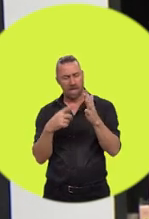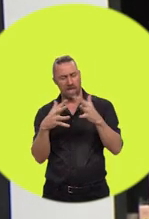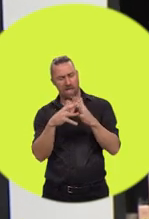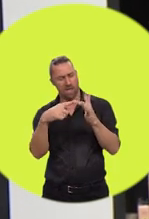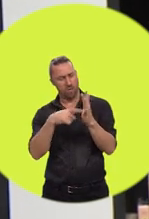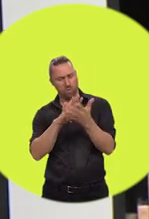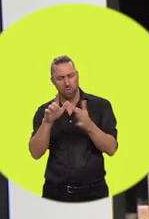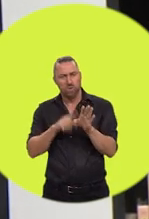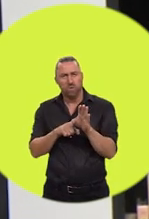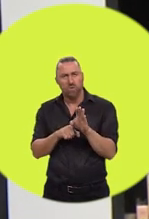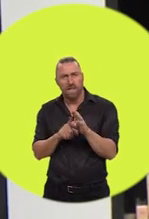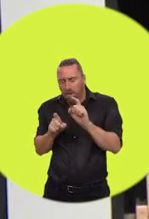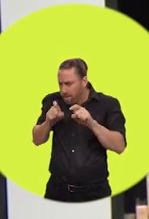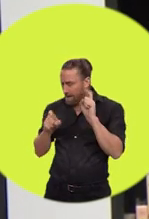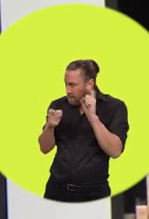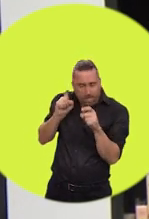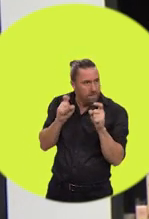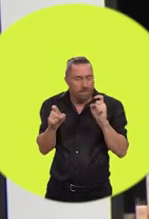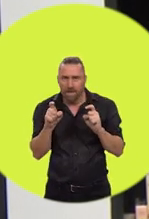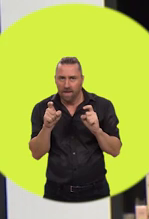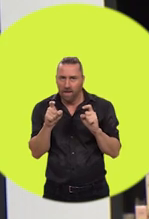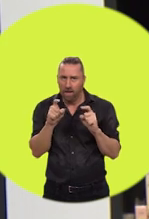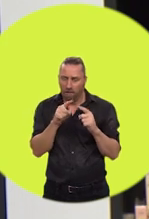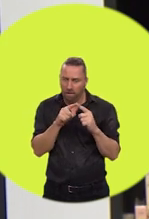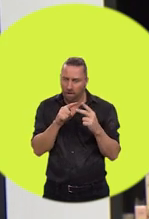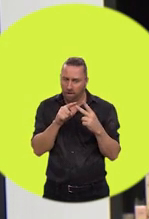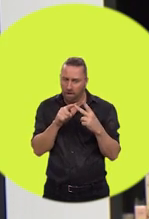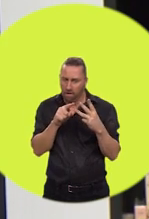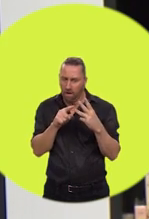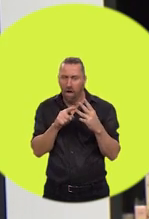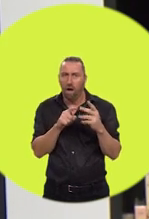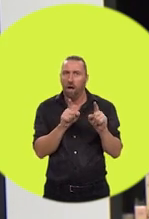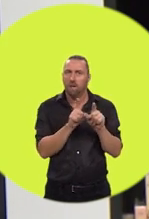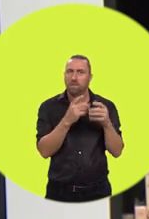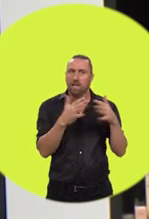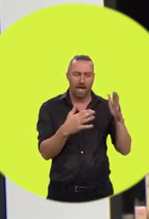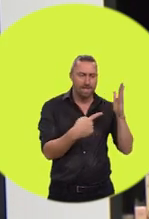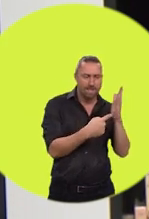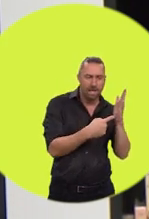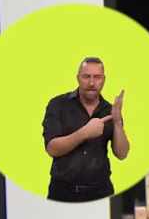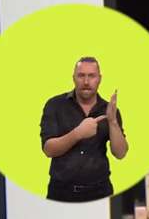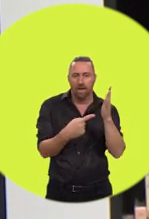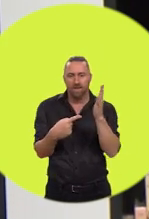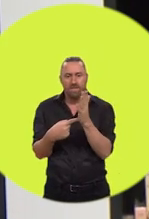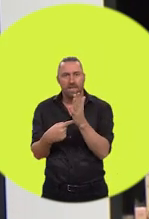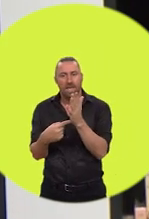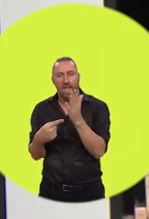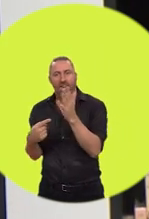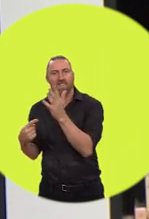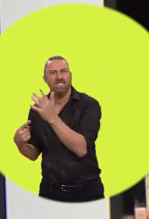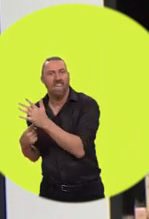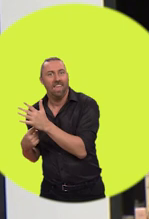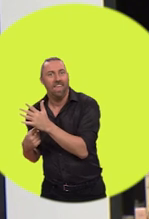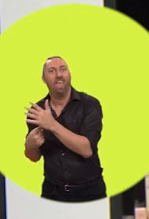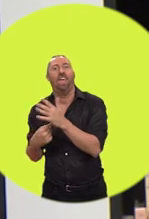Did you hear the alliteration? That's right, trembling, twittery, twitchy